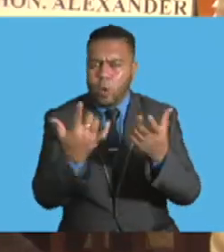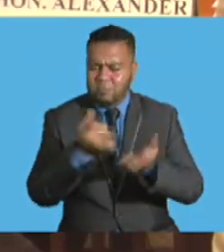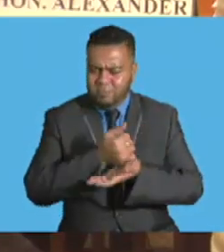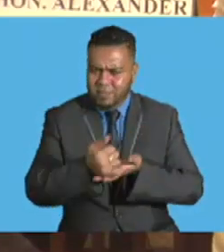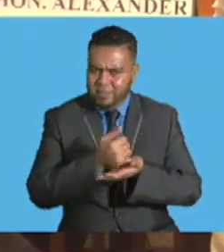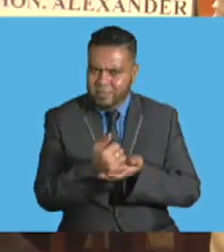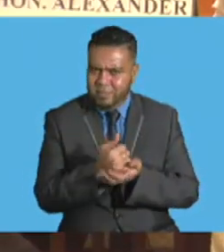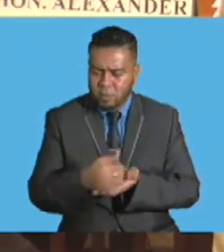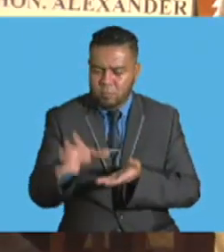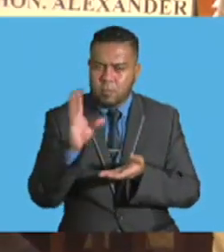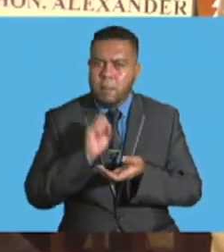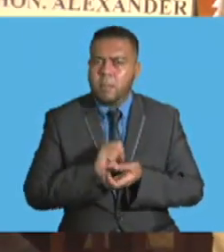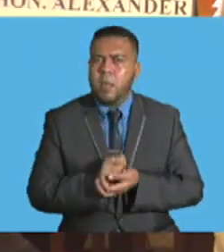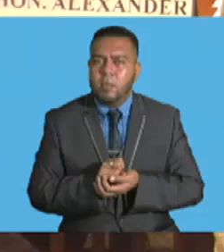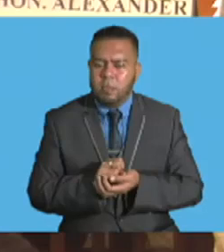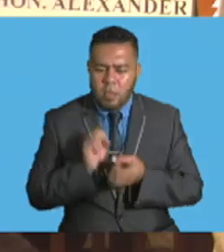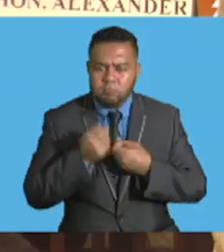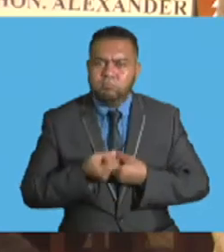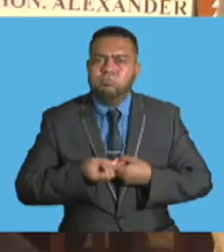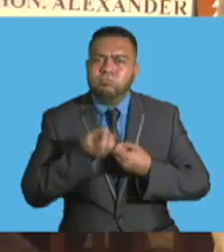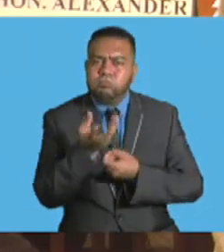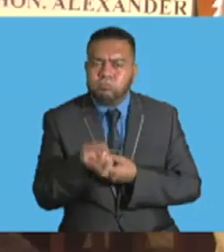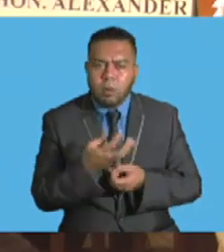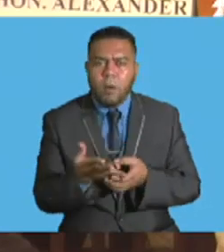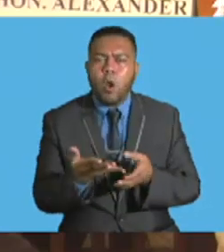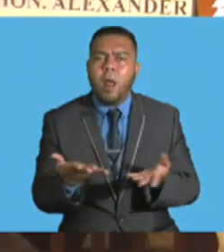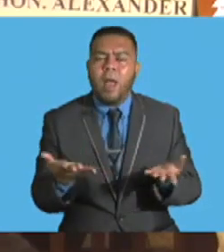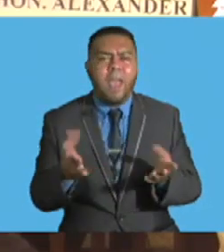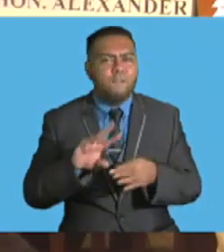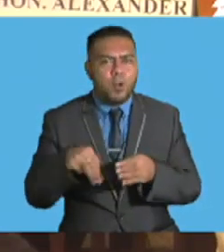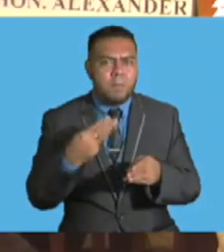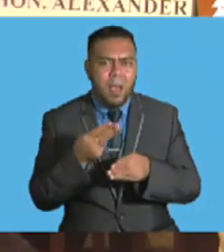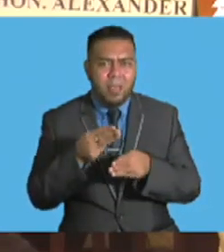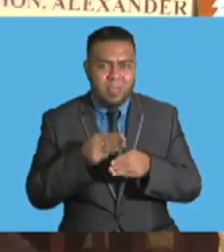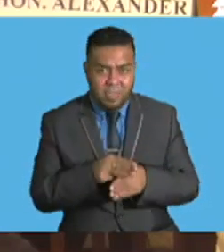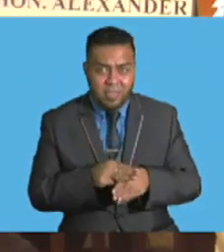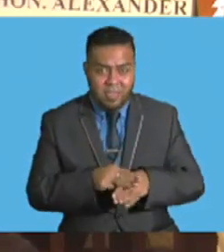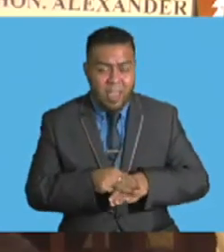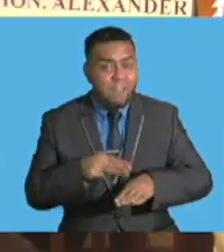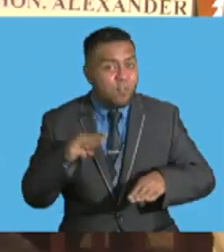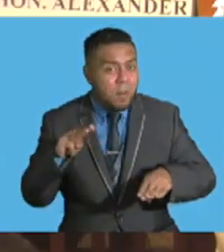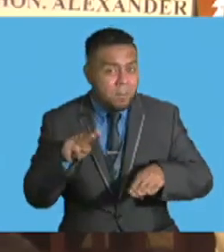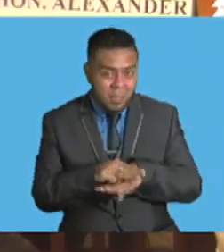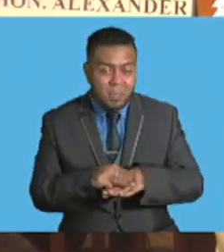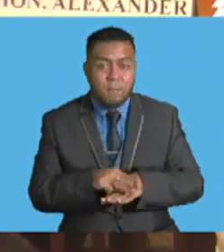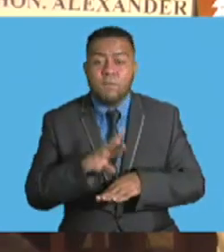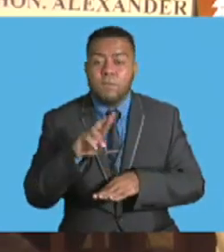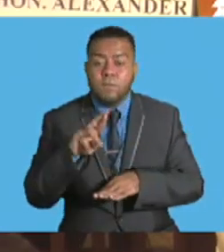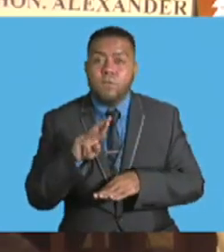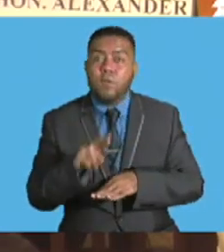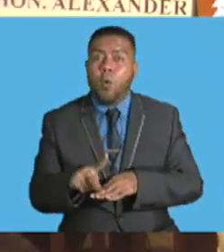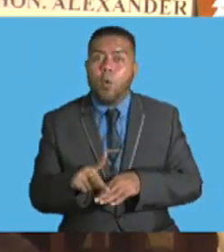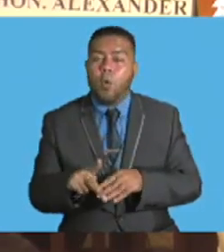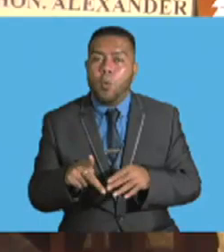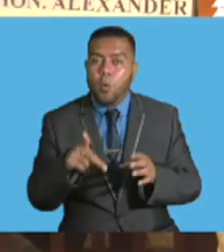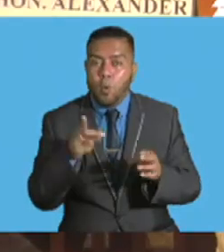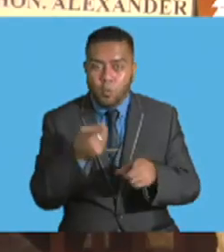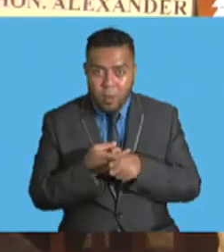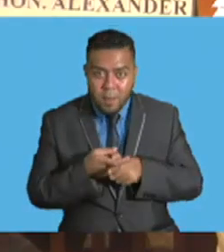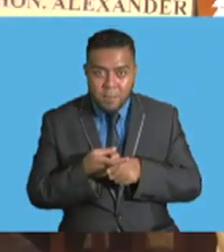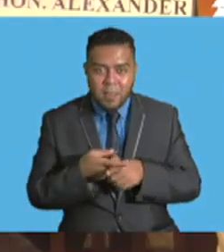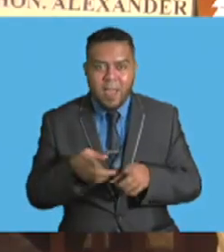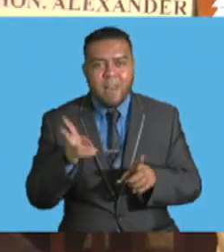they publish every month in relation to rape and sexual offenses for Fiji. They do yearly summaries as well, starting